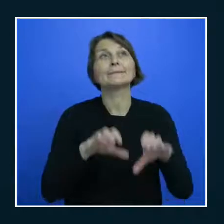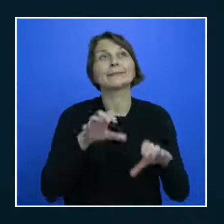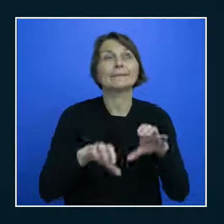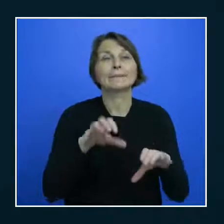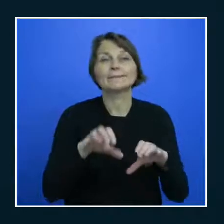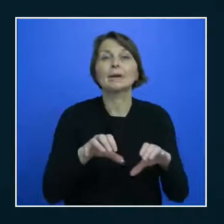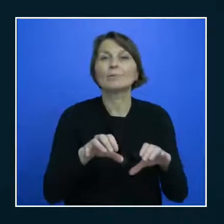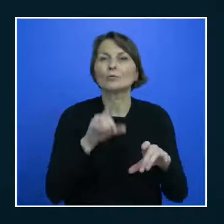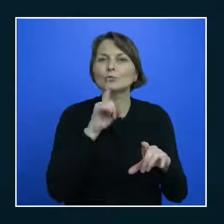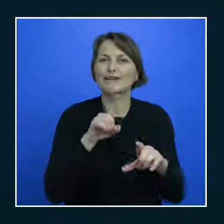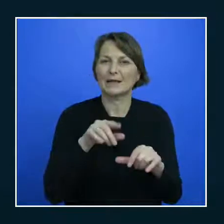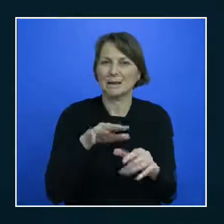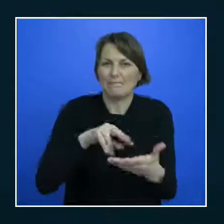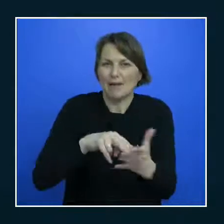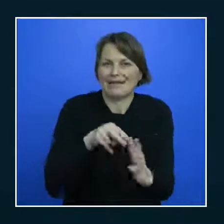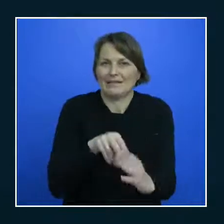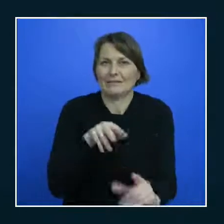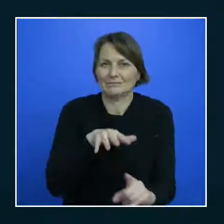of it.